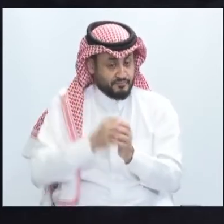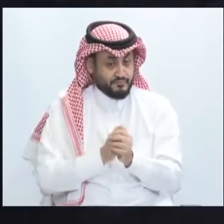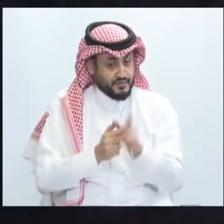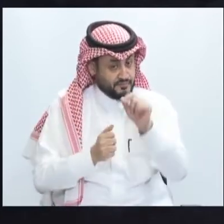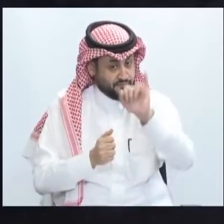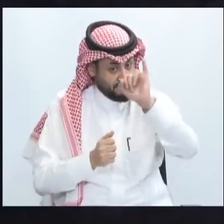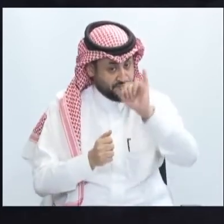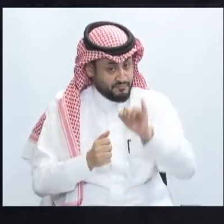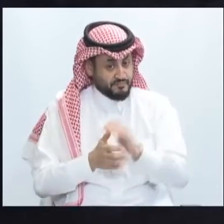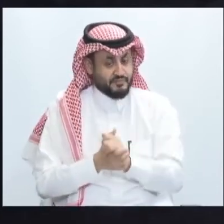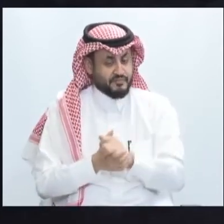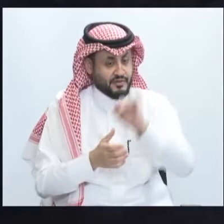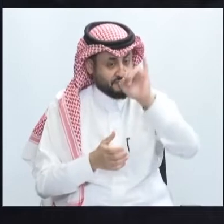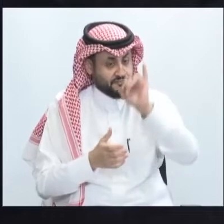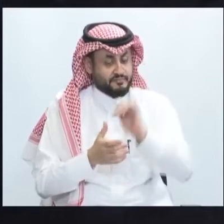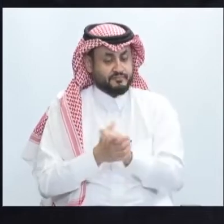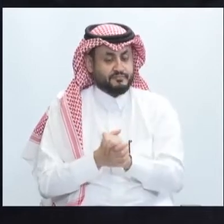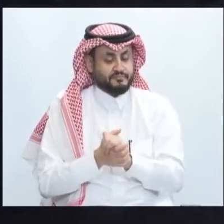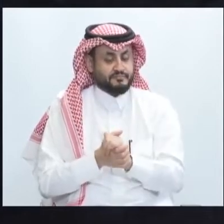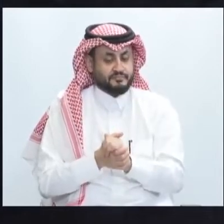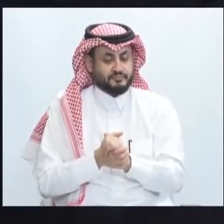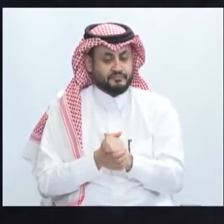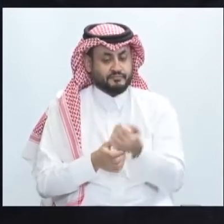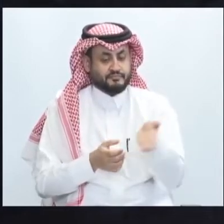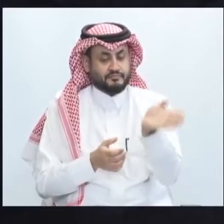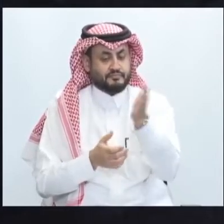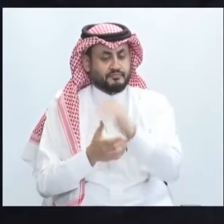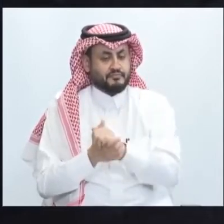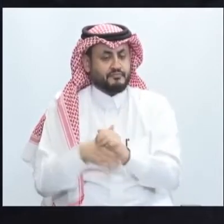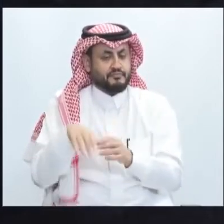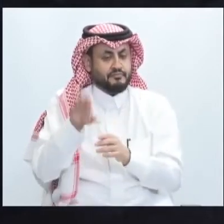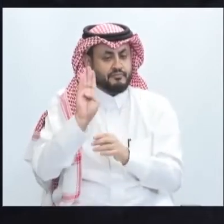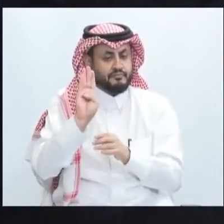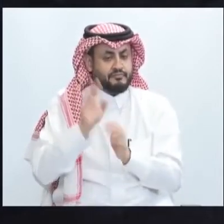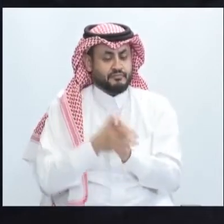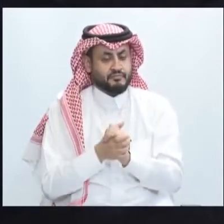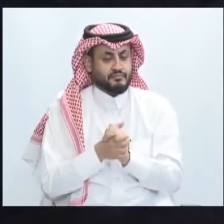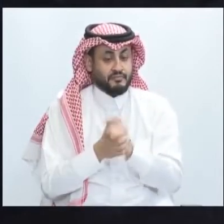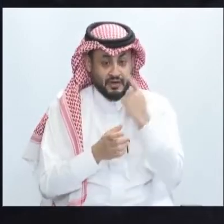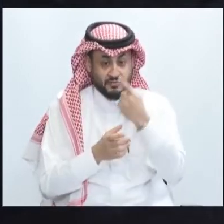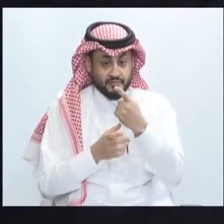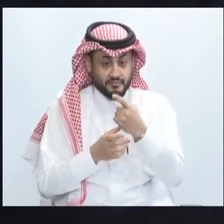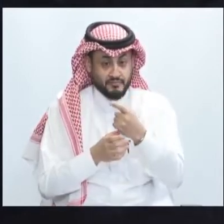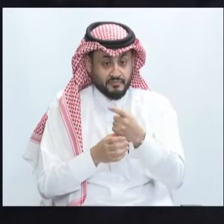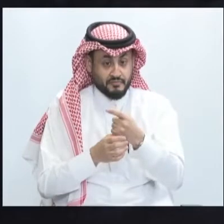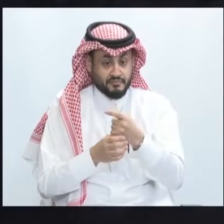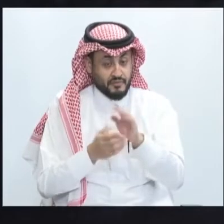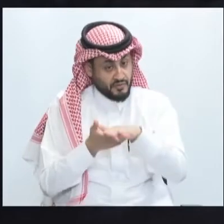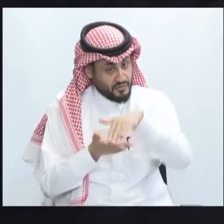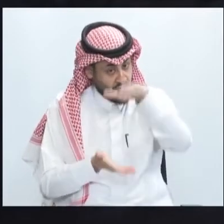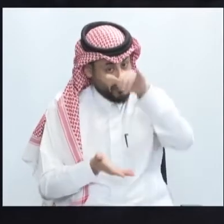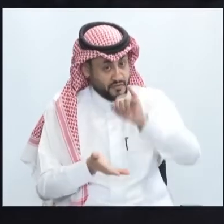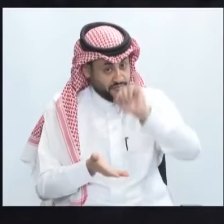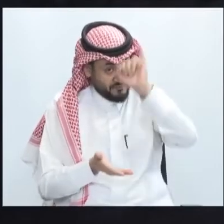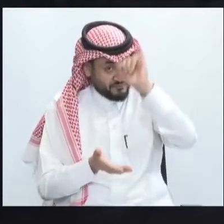Short, excellent. So short, short. Okay, what about the letter B? It is also tall.